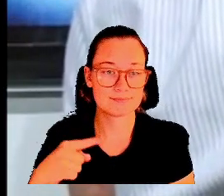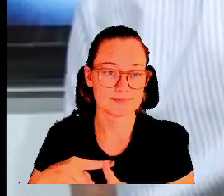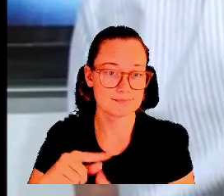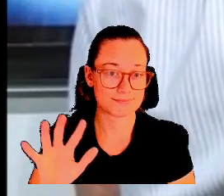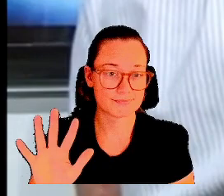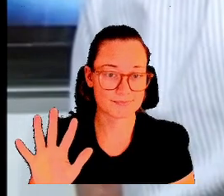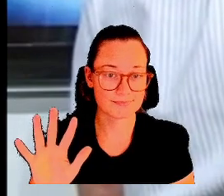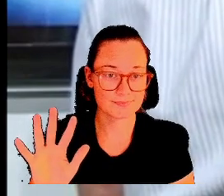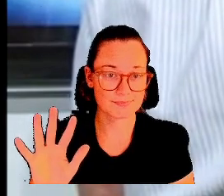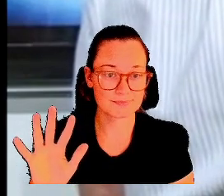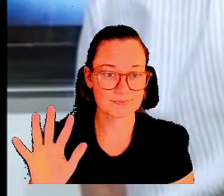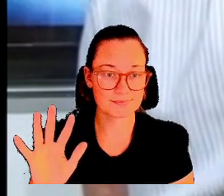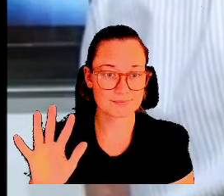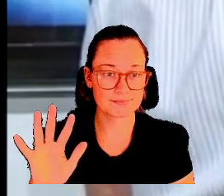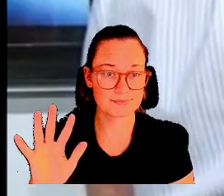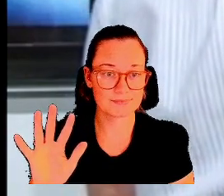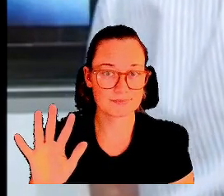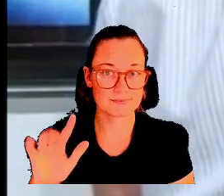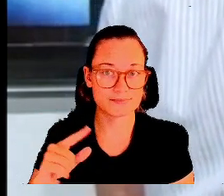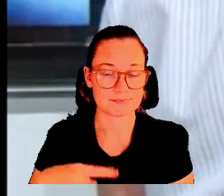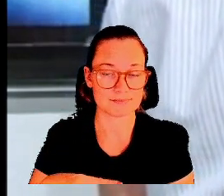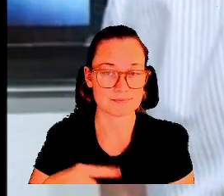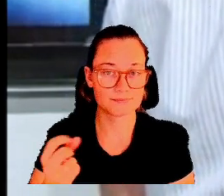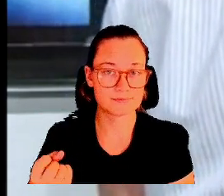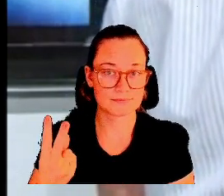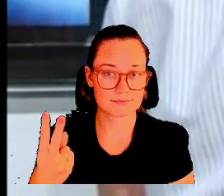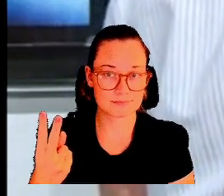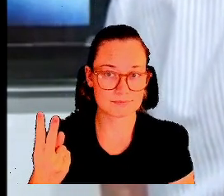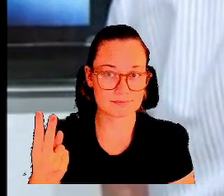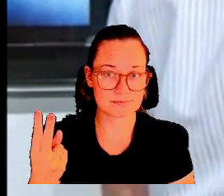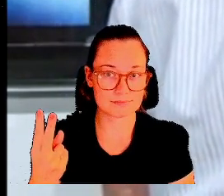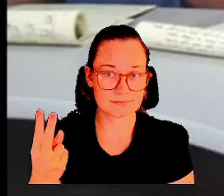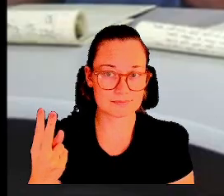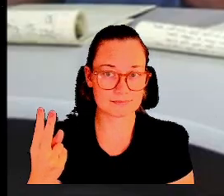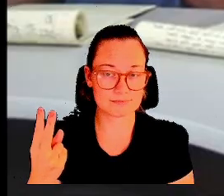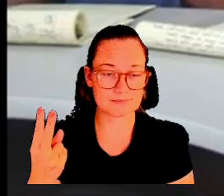plus 5 plus 12